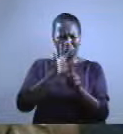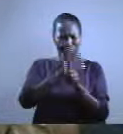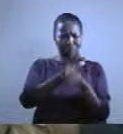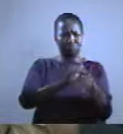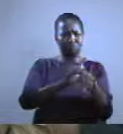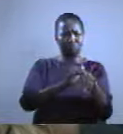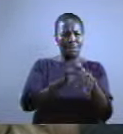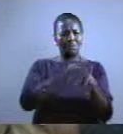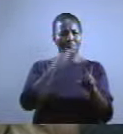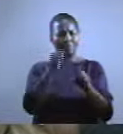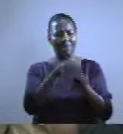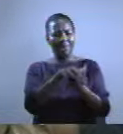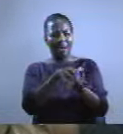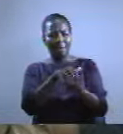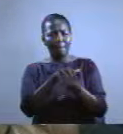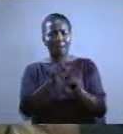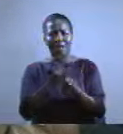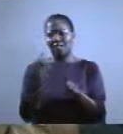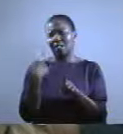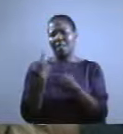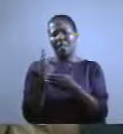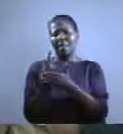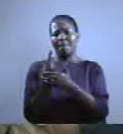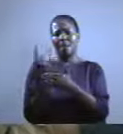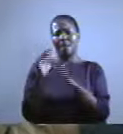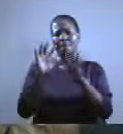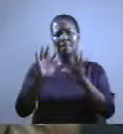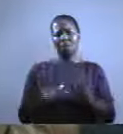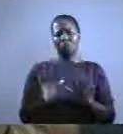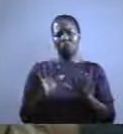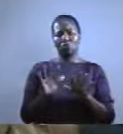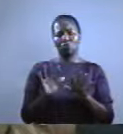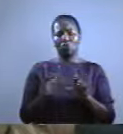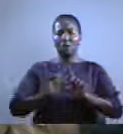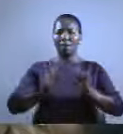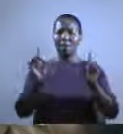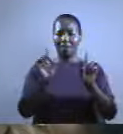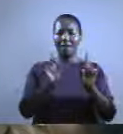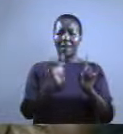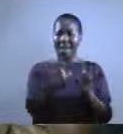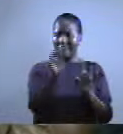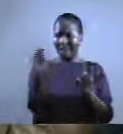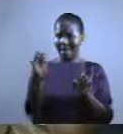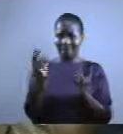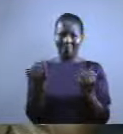to farm killings such as the recent October march. Yet there are these cases